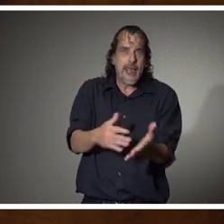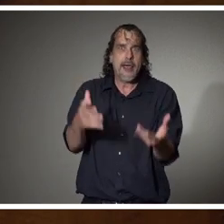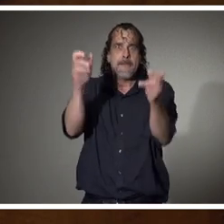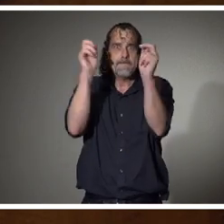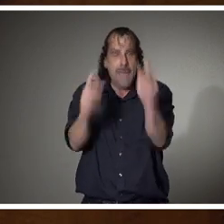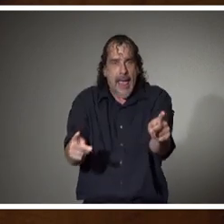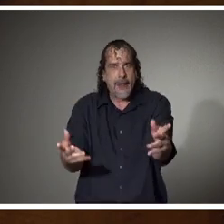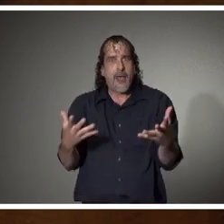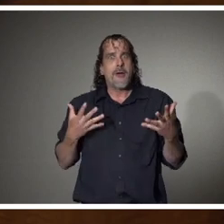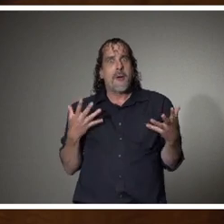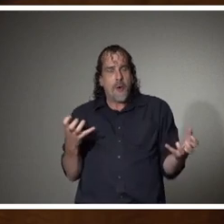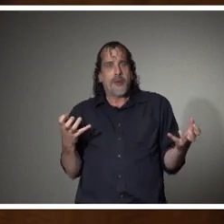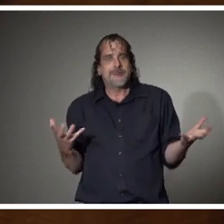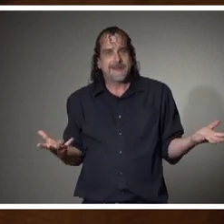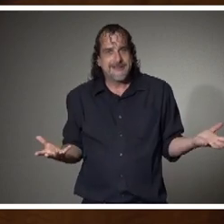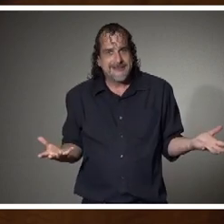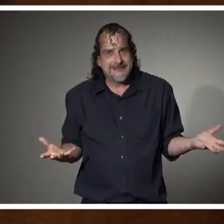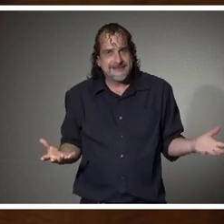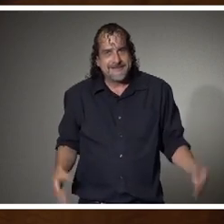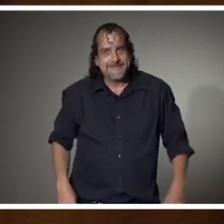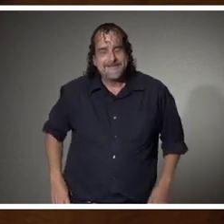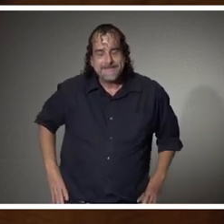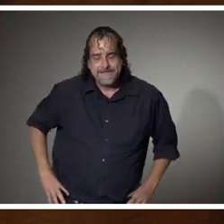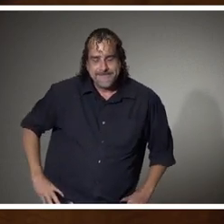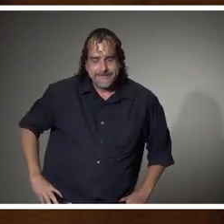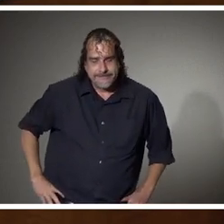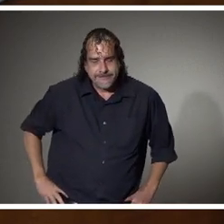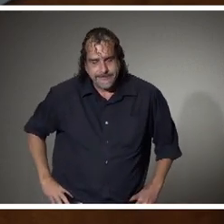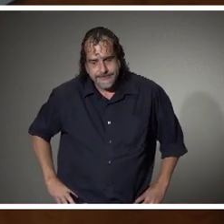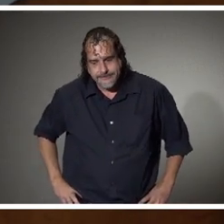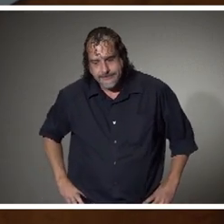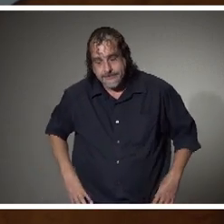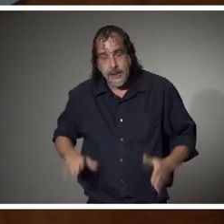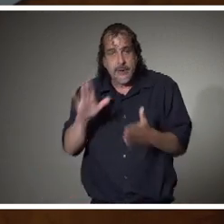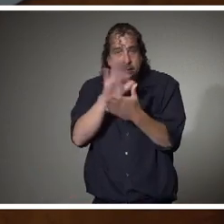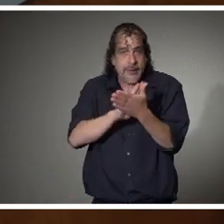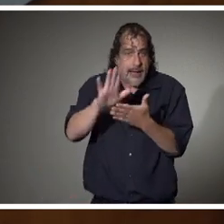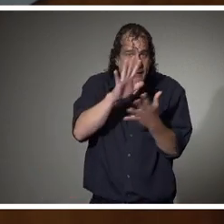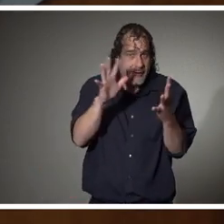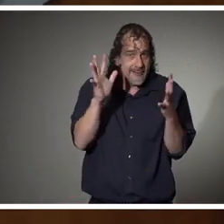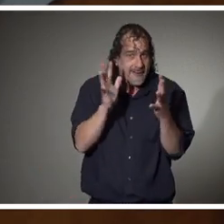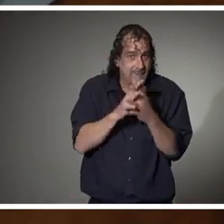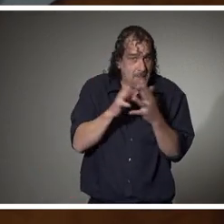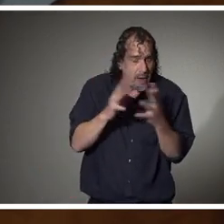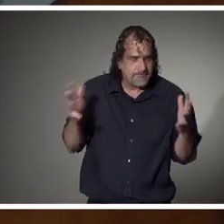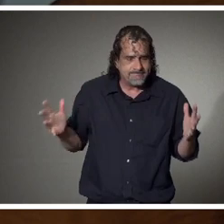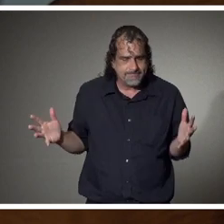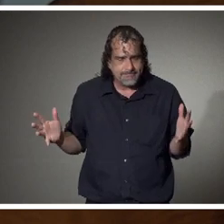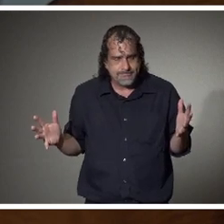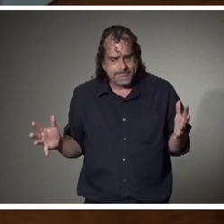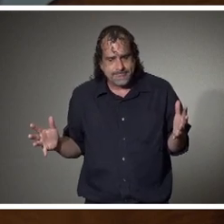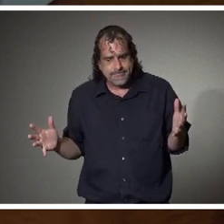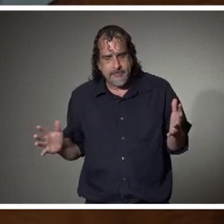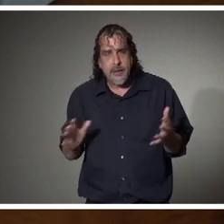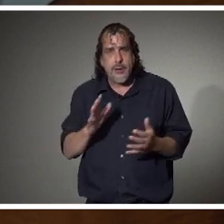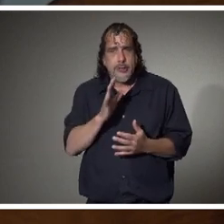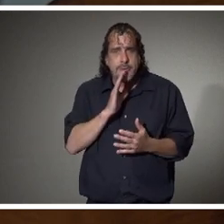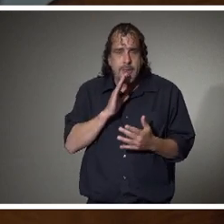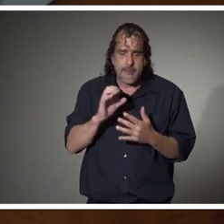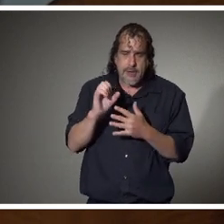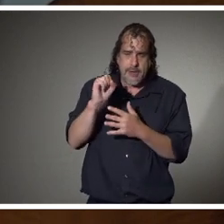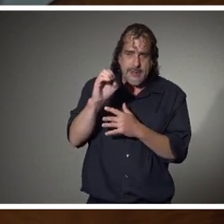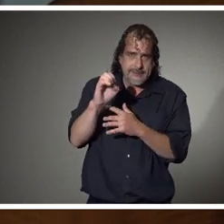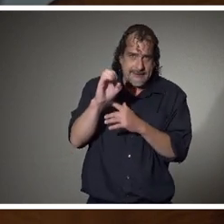back together. With respect to college football, I think particularly when you talk about the Southeastern